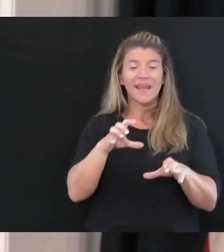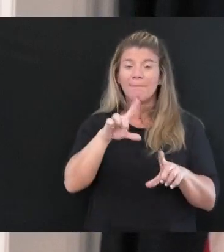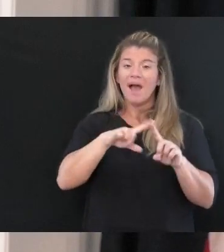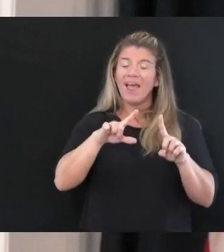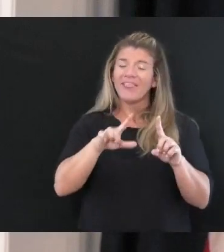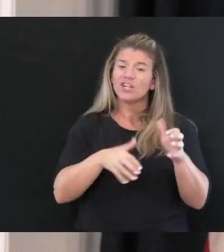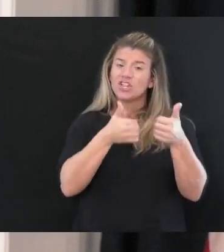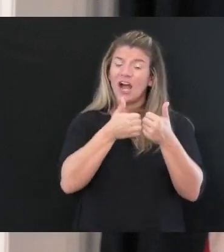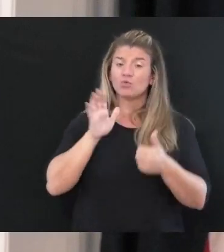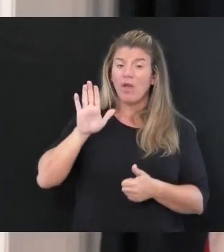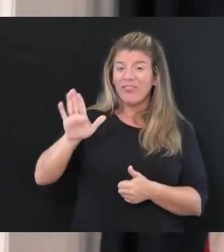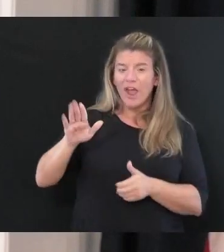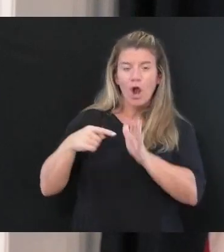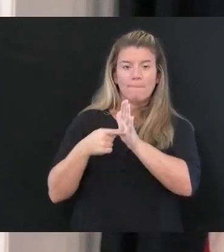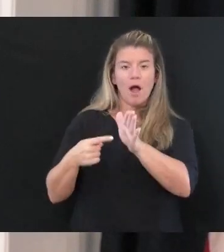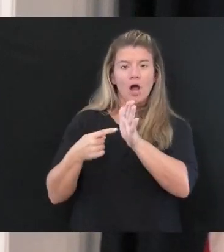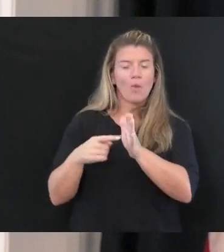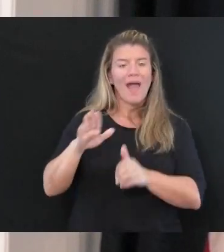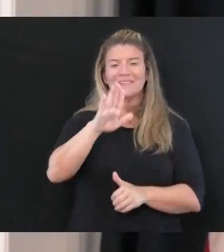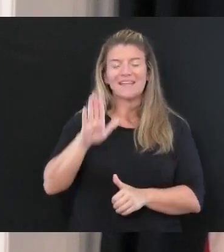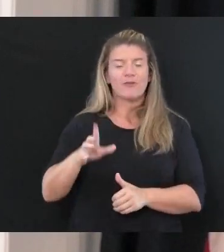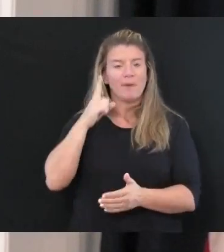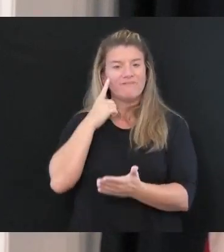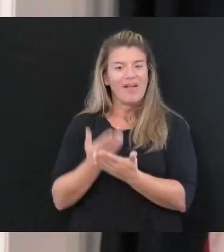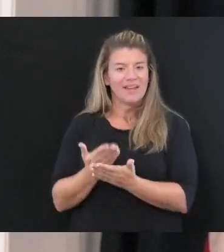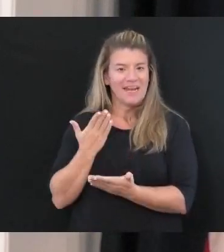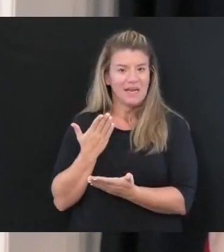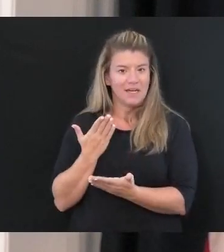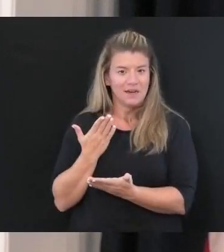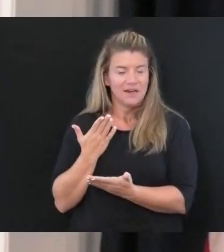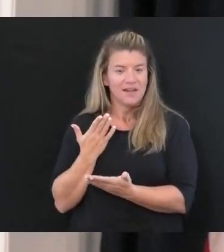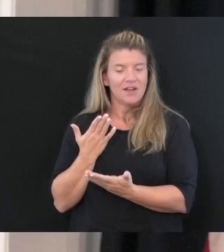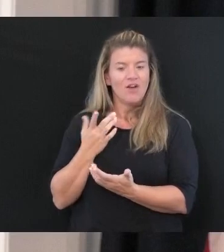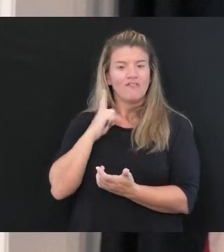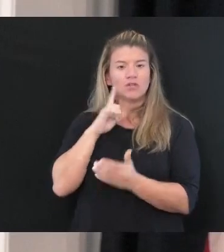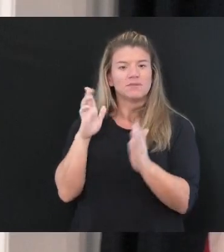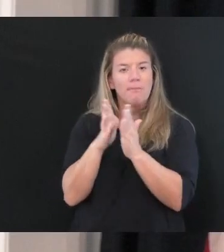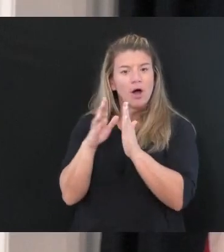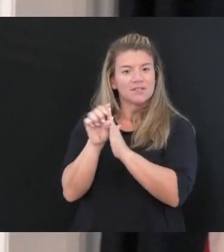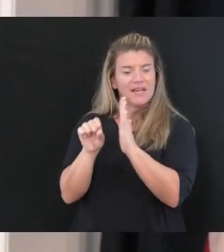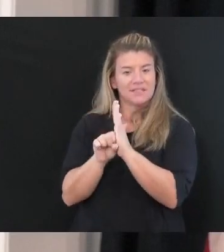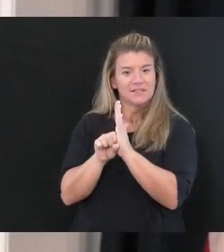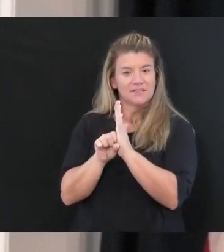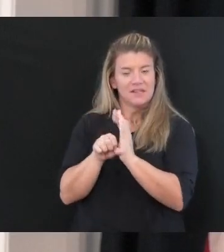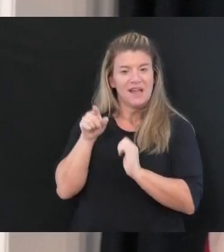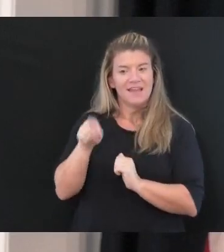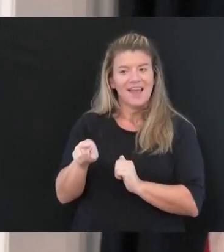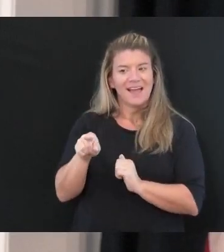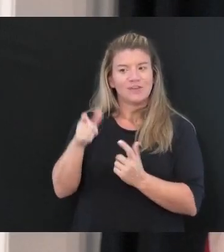model, though, is that's never been validated on small states, and it's really an